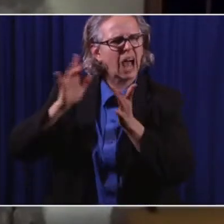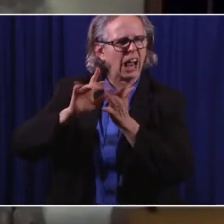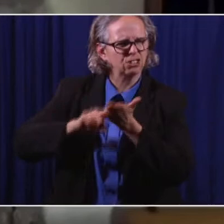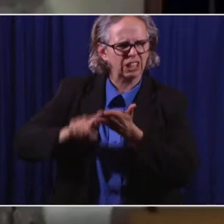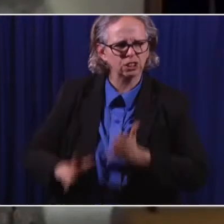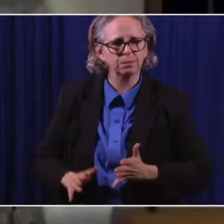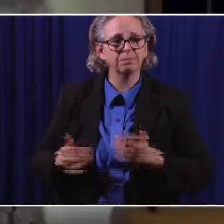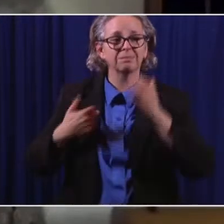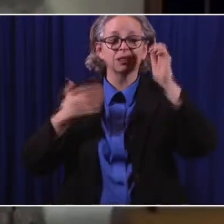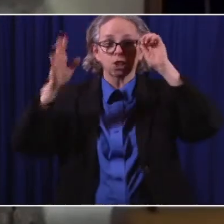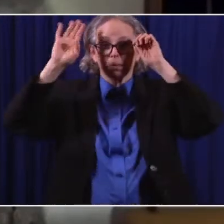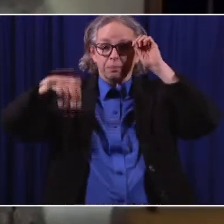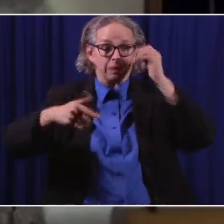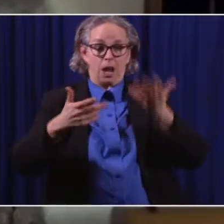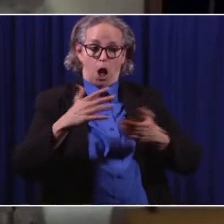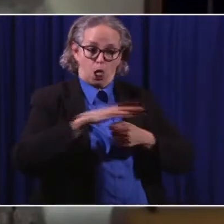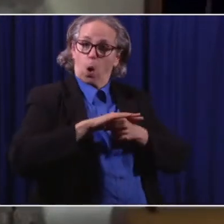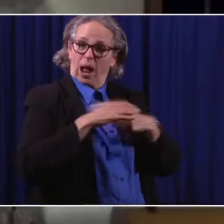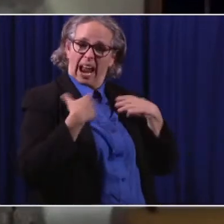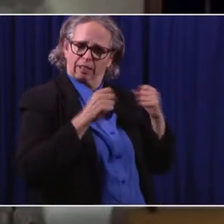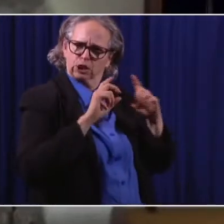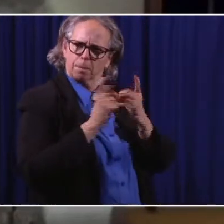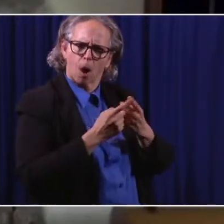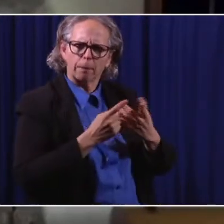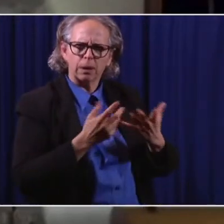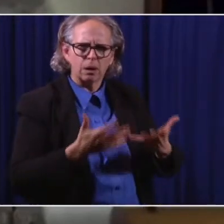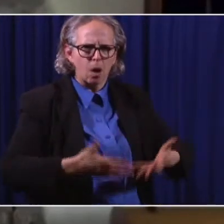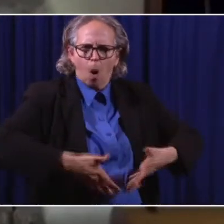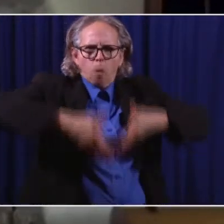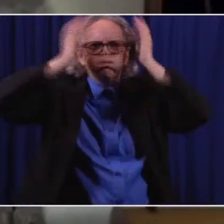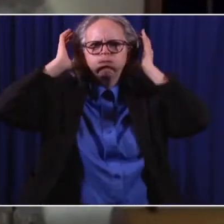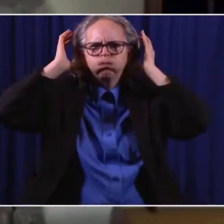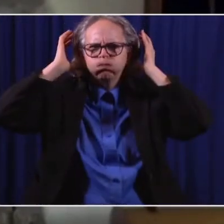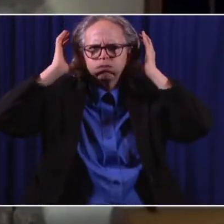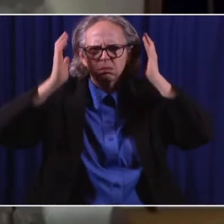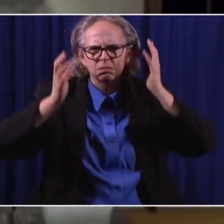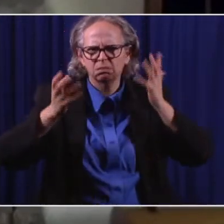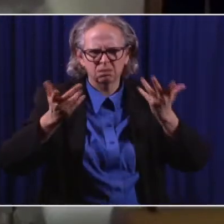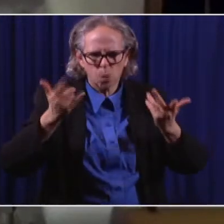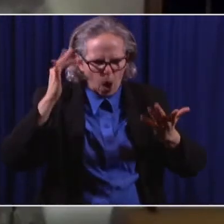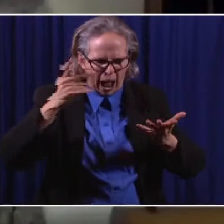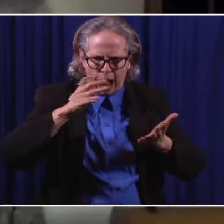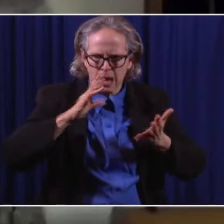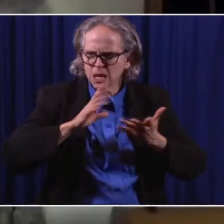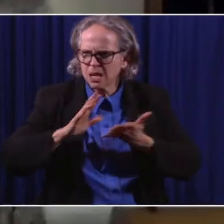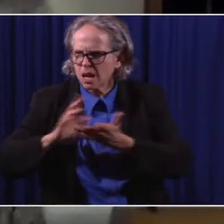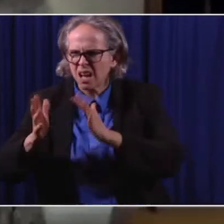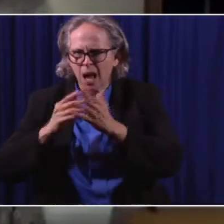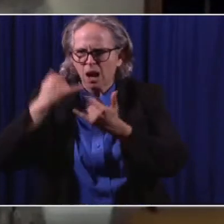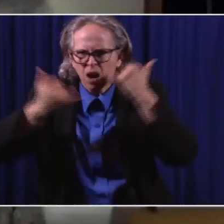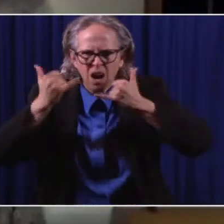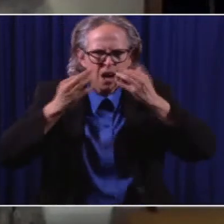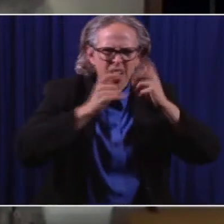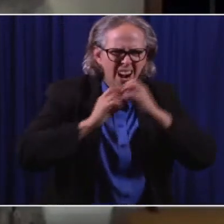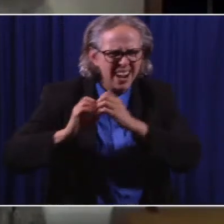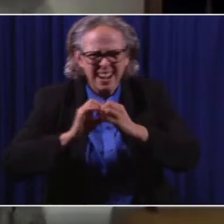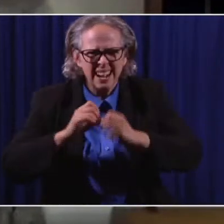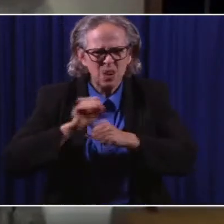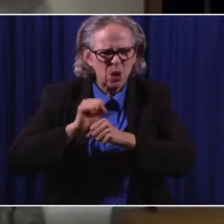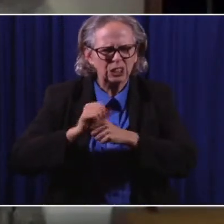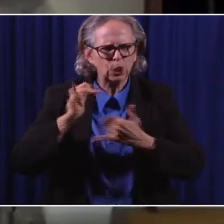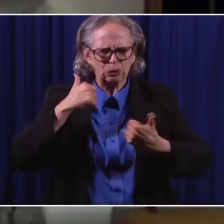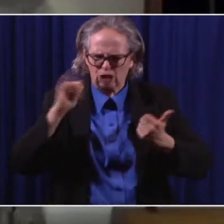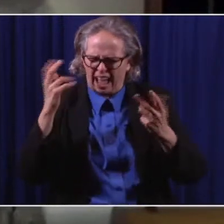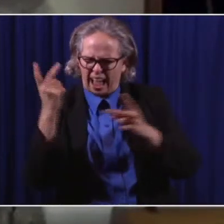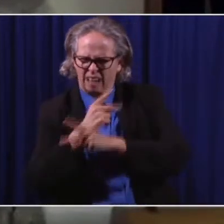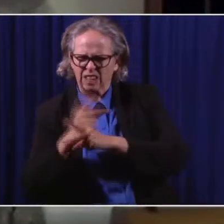health departments. But we've made the decision that we need to, get better data.